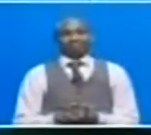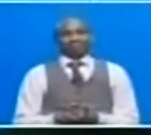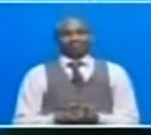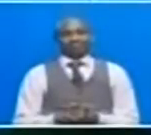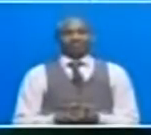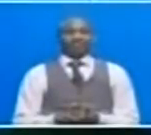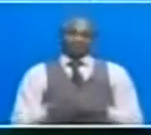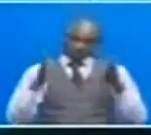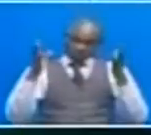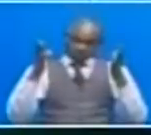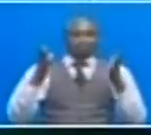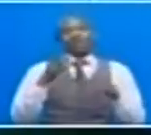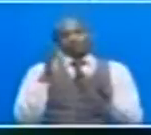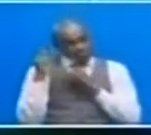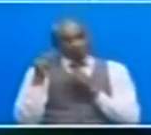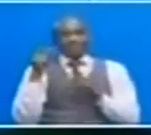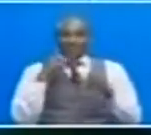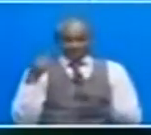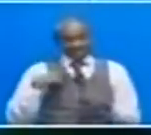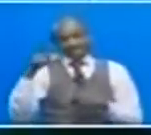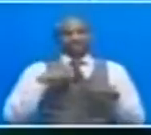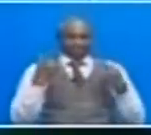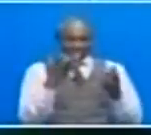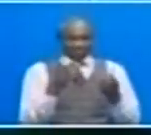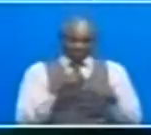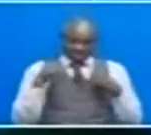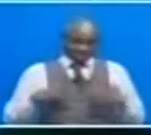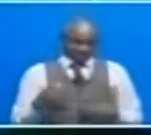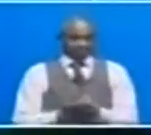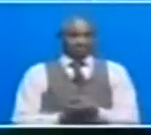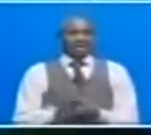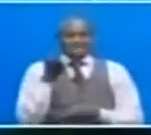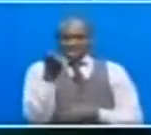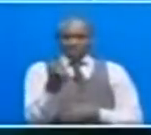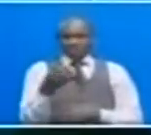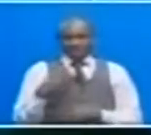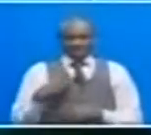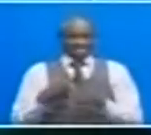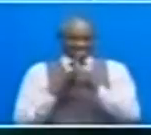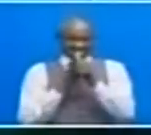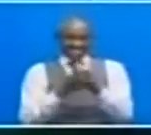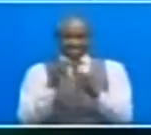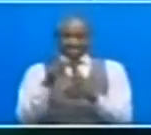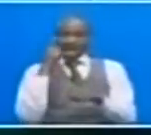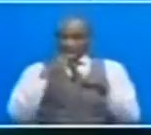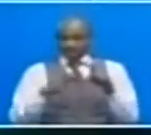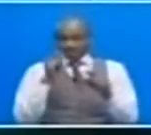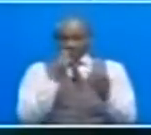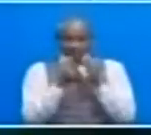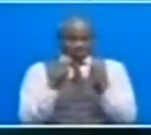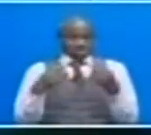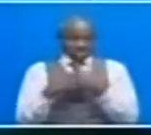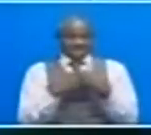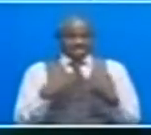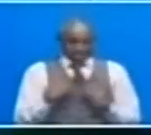All the best to Julius Yego in Beijing. Well, the Kenya School of Adventure and Leadership held its annual Extreme Sports Challenge over